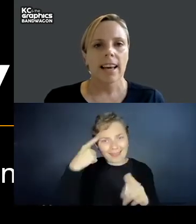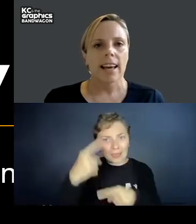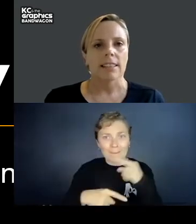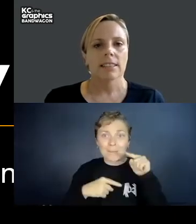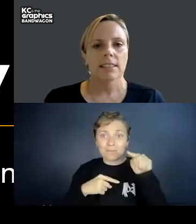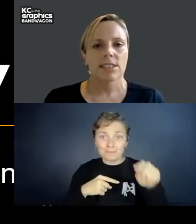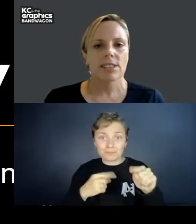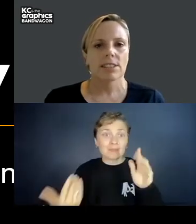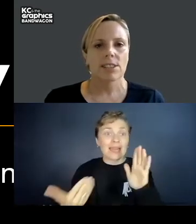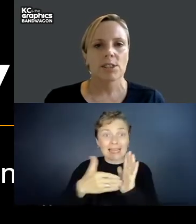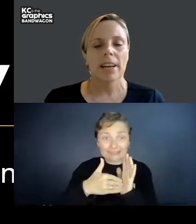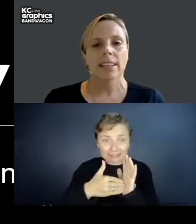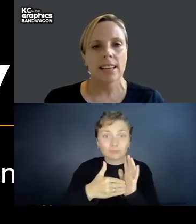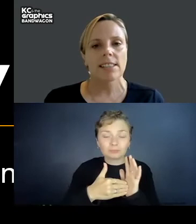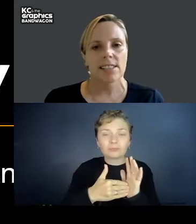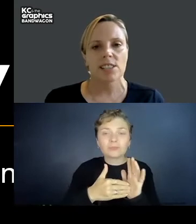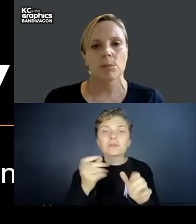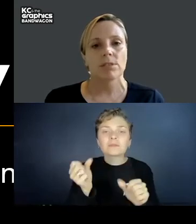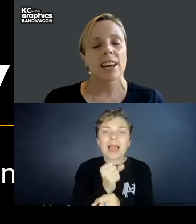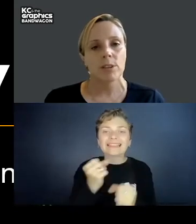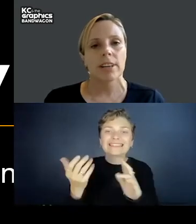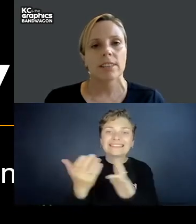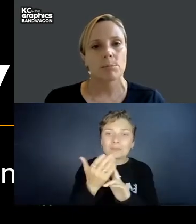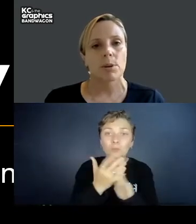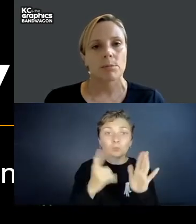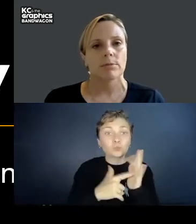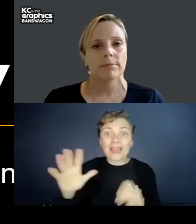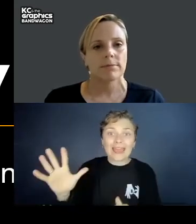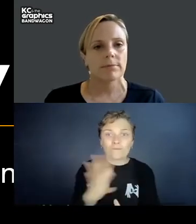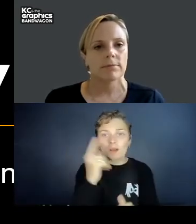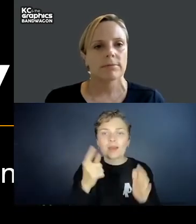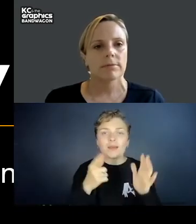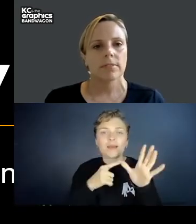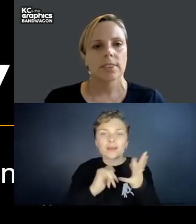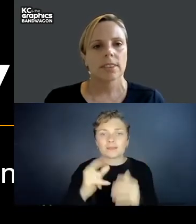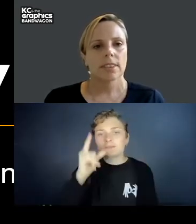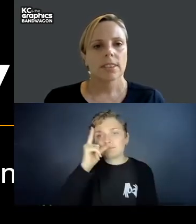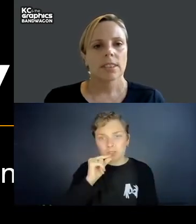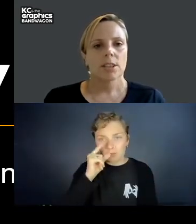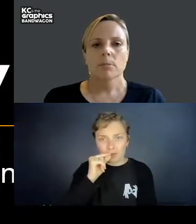and added to make it as accessible to everyone as possible.